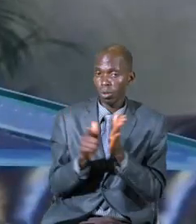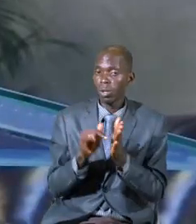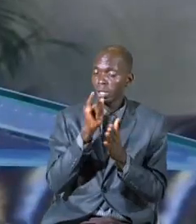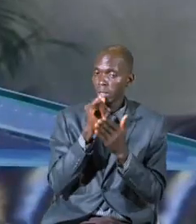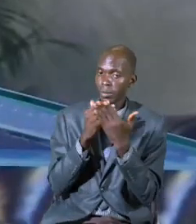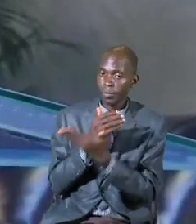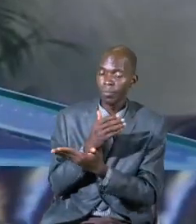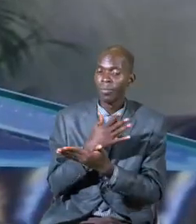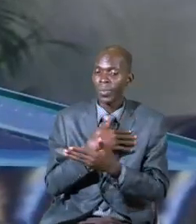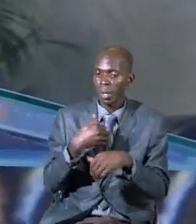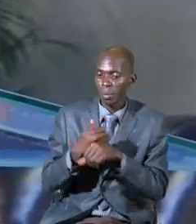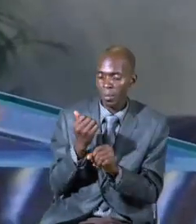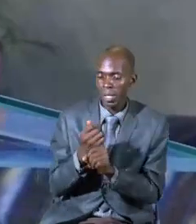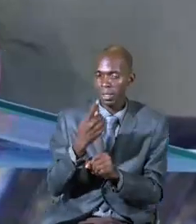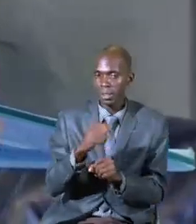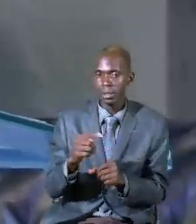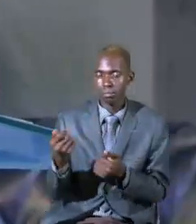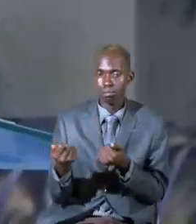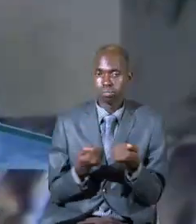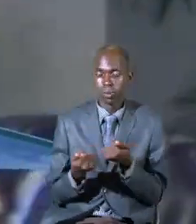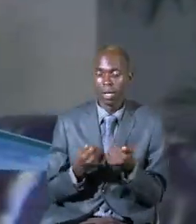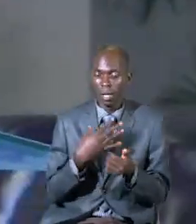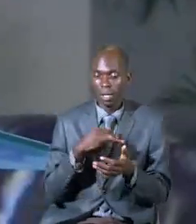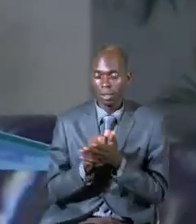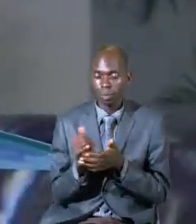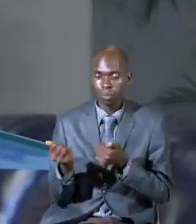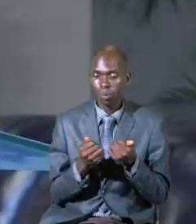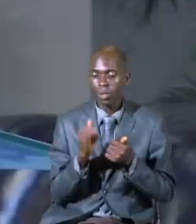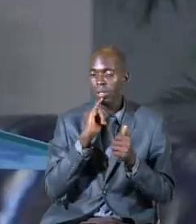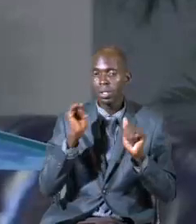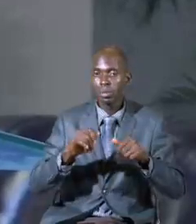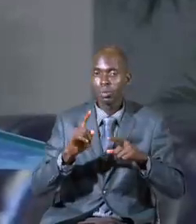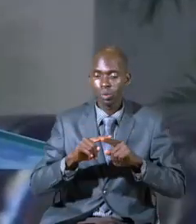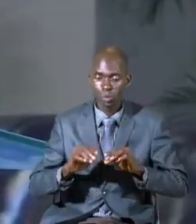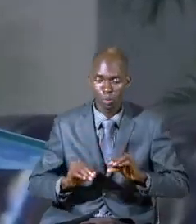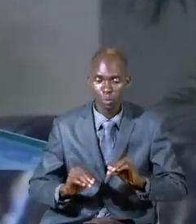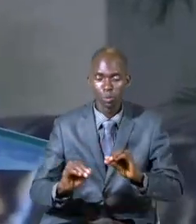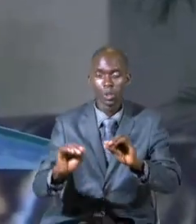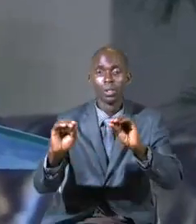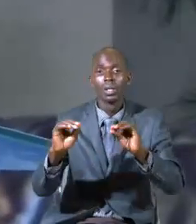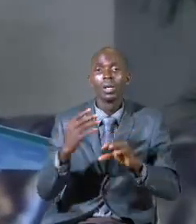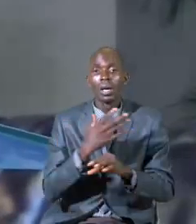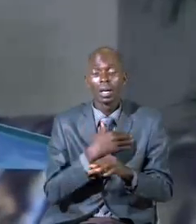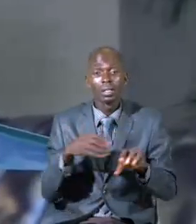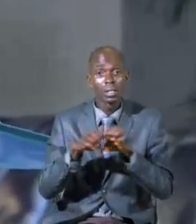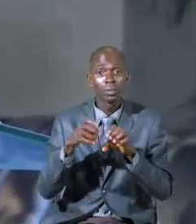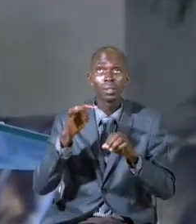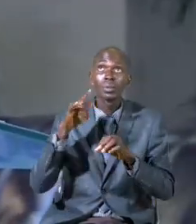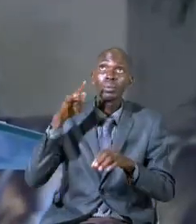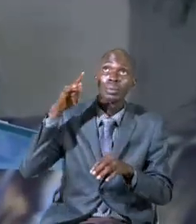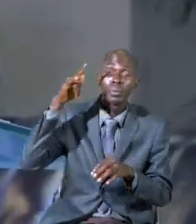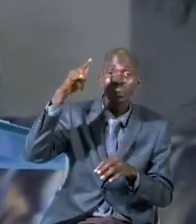to run, and all the things they make, even the aeroplane, they find a way of making use of that law of gravity so